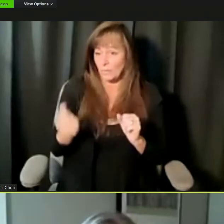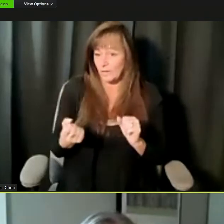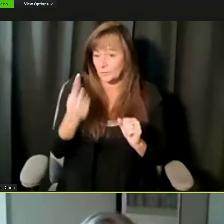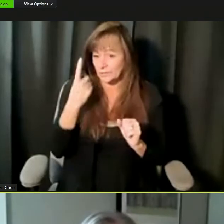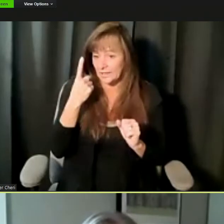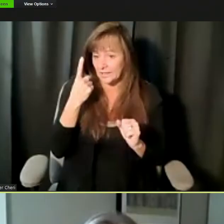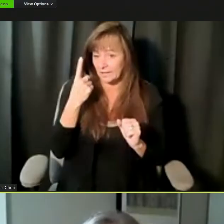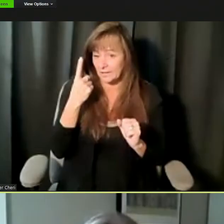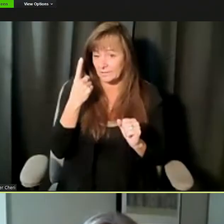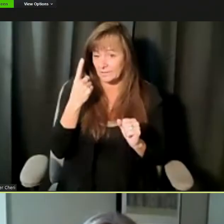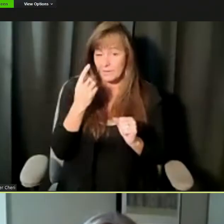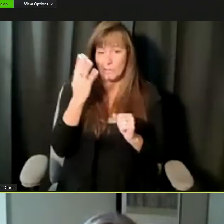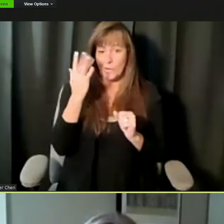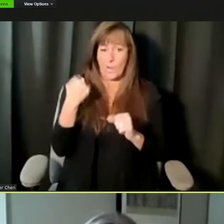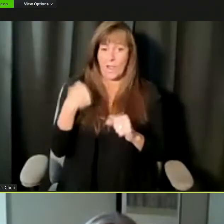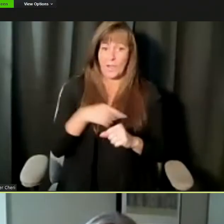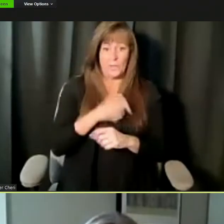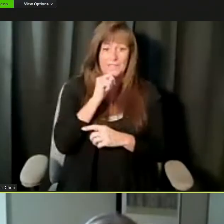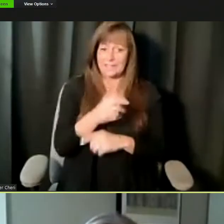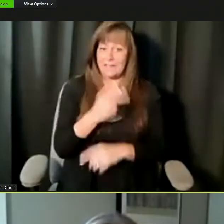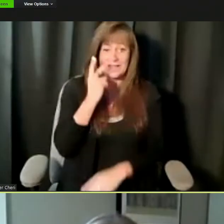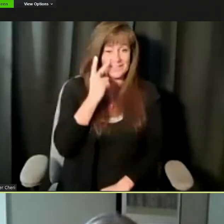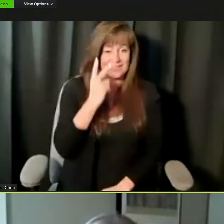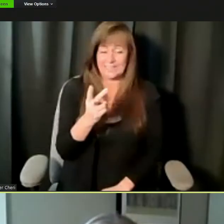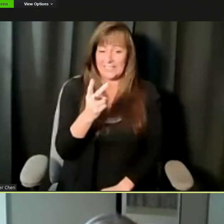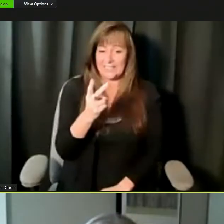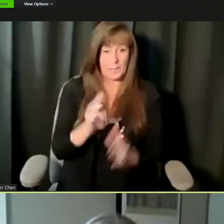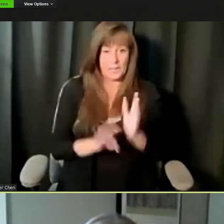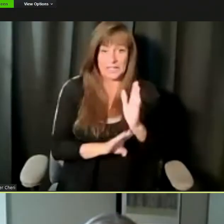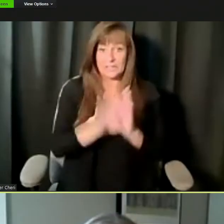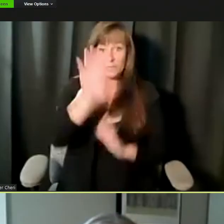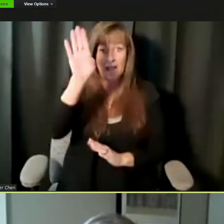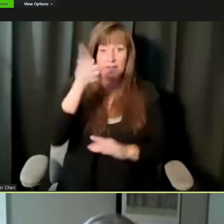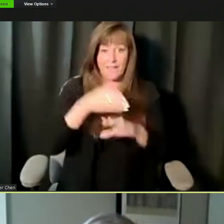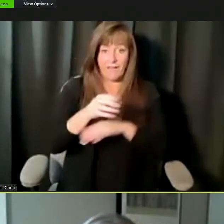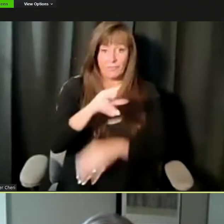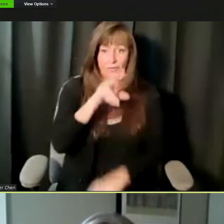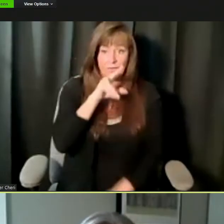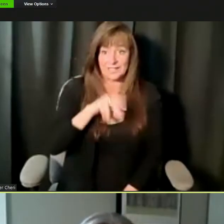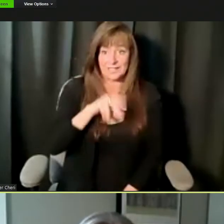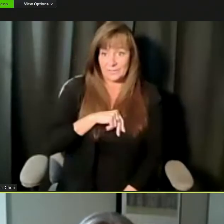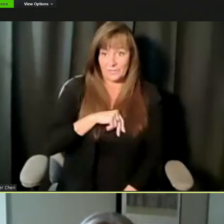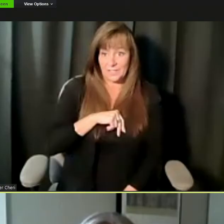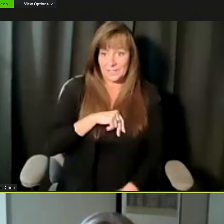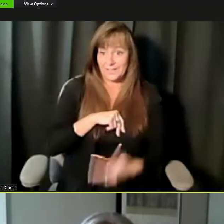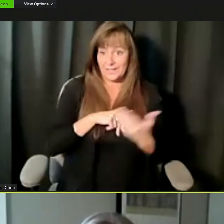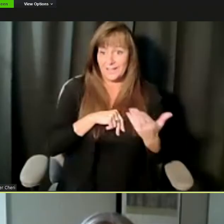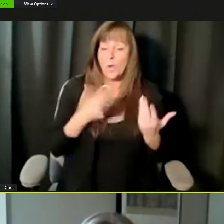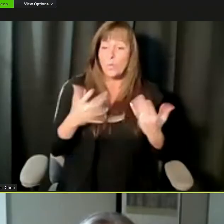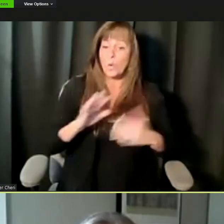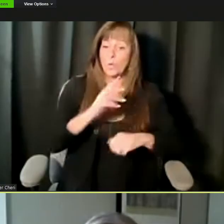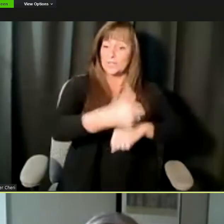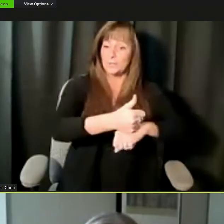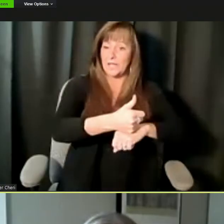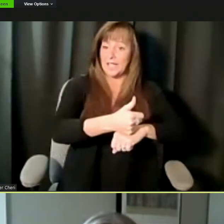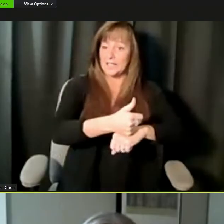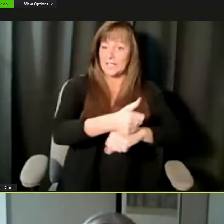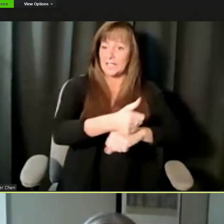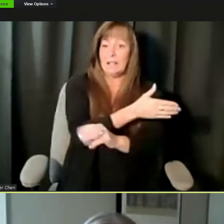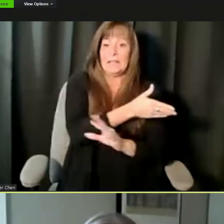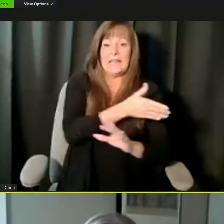understand, why we did not see a big spike following Thanksgiving is, what was in place leading up